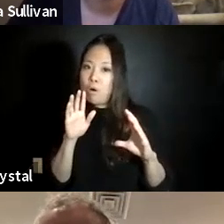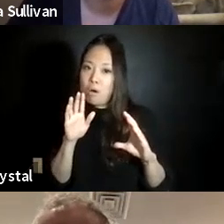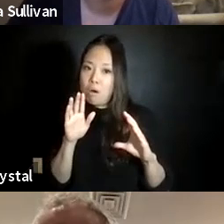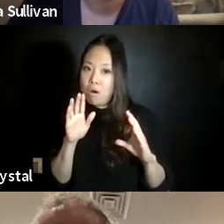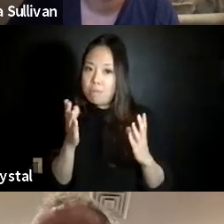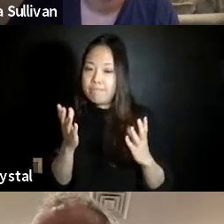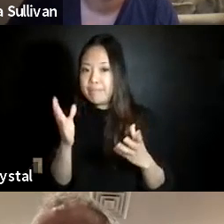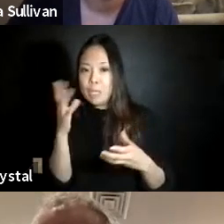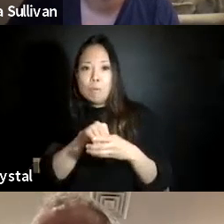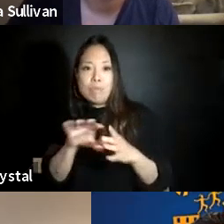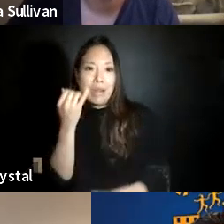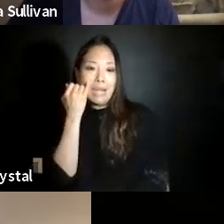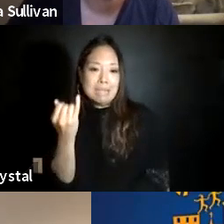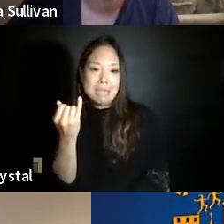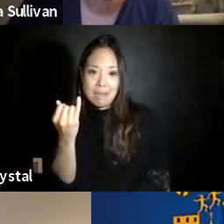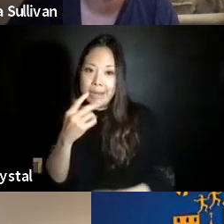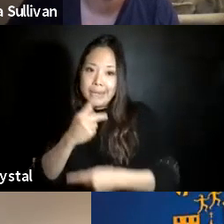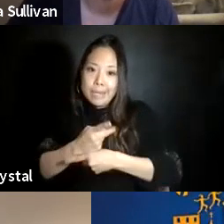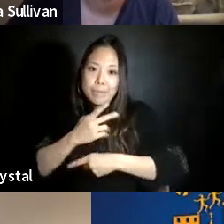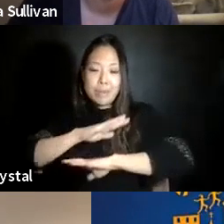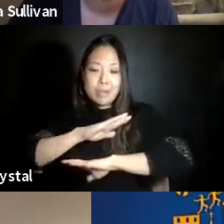table. Ms. Lum?